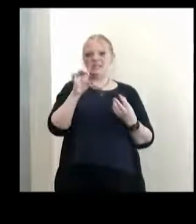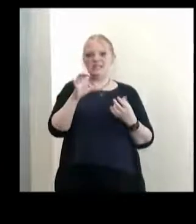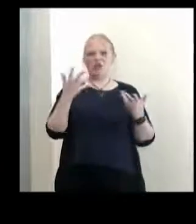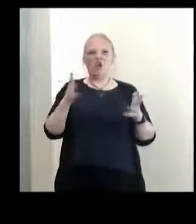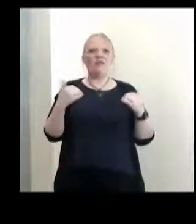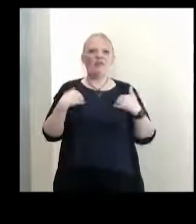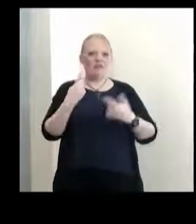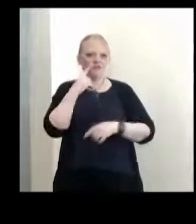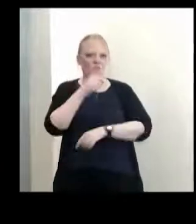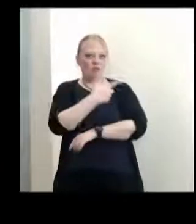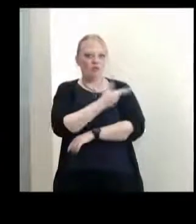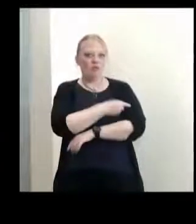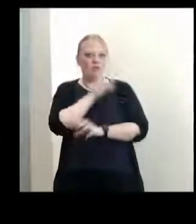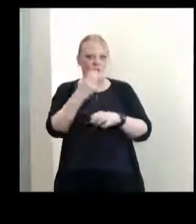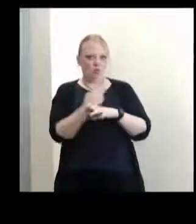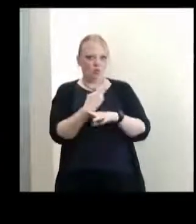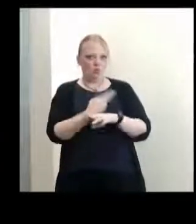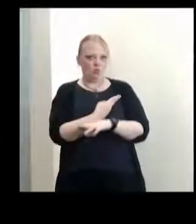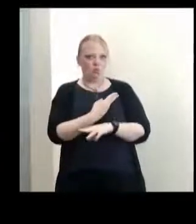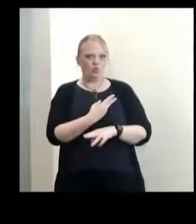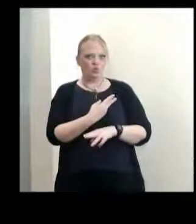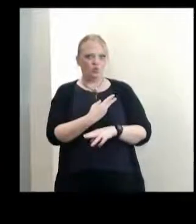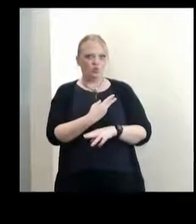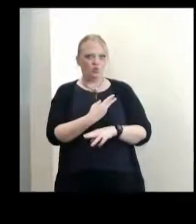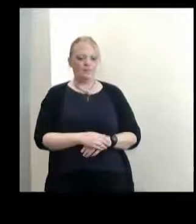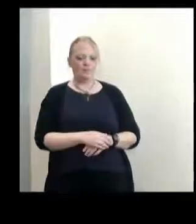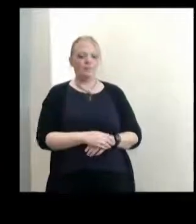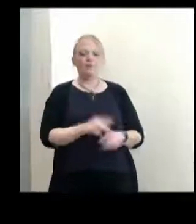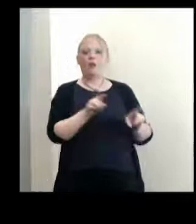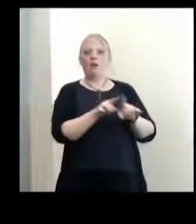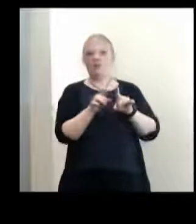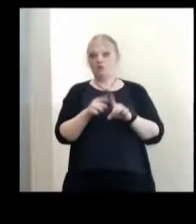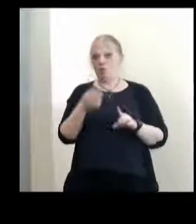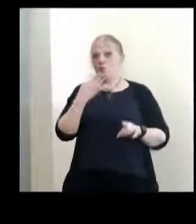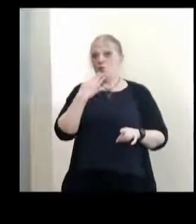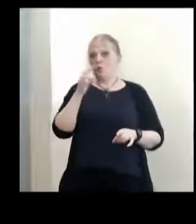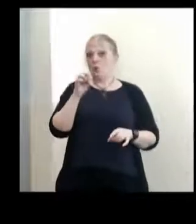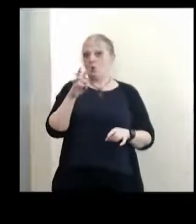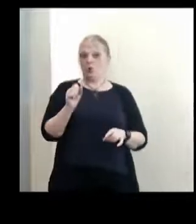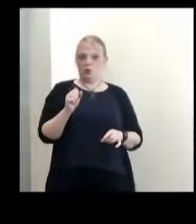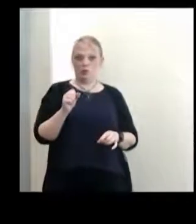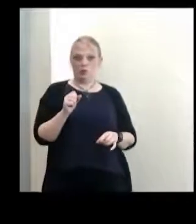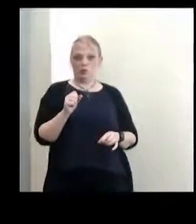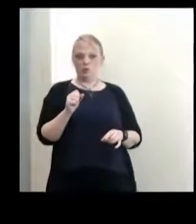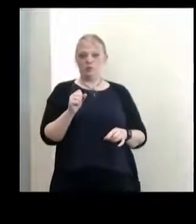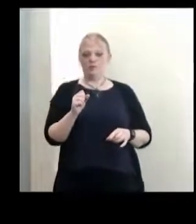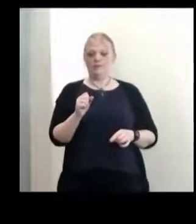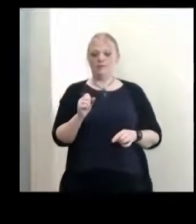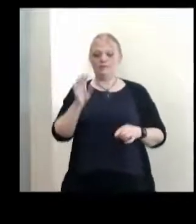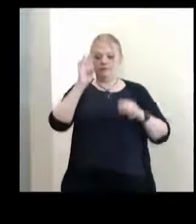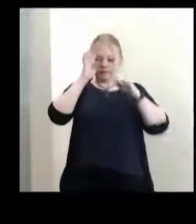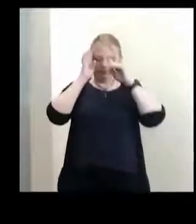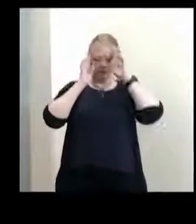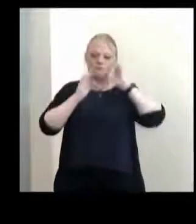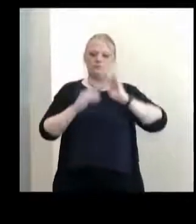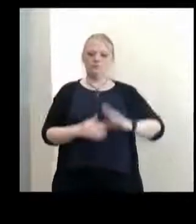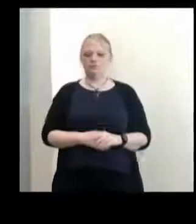and can use? So, and another piece of good news is that it shows that our